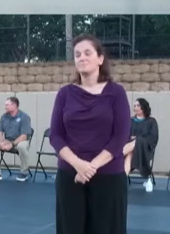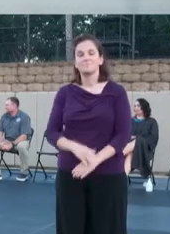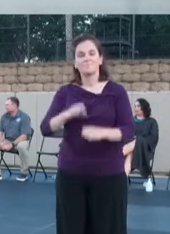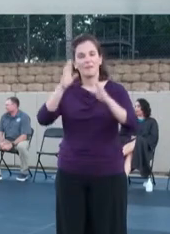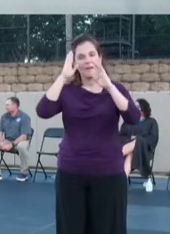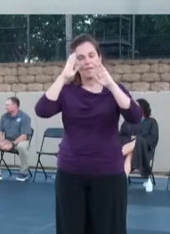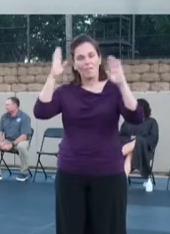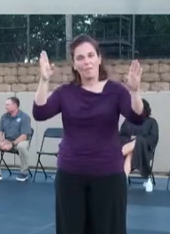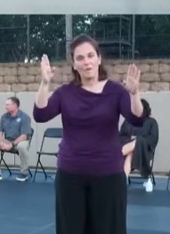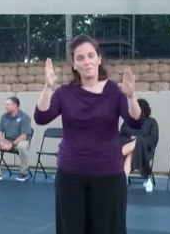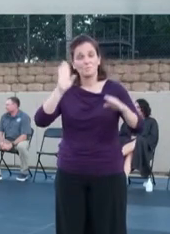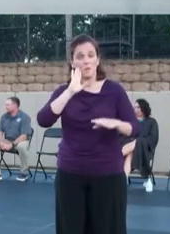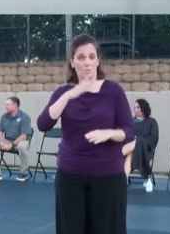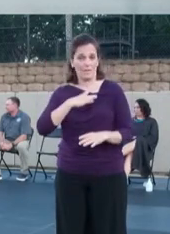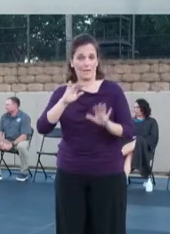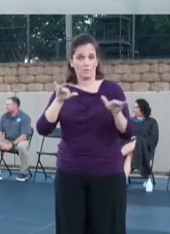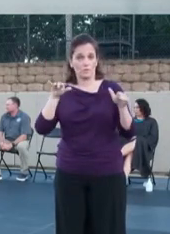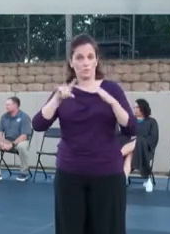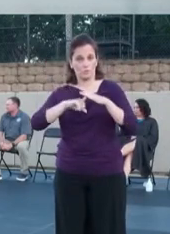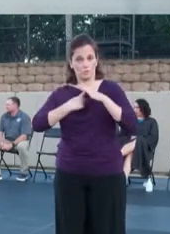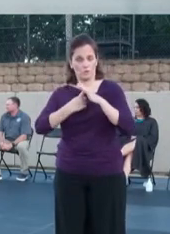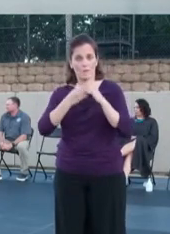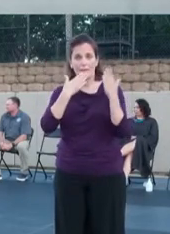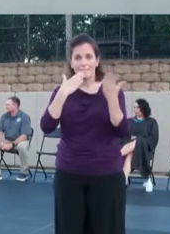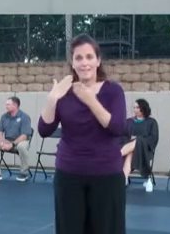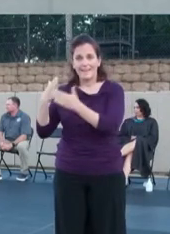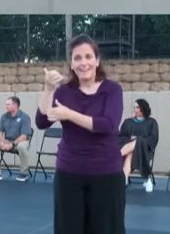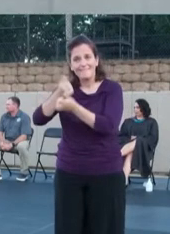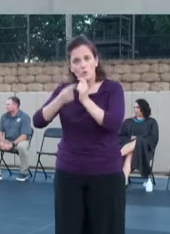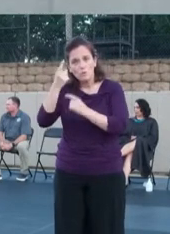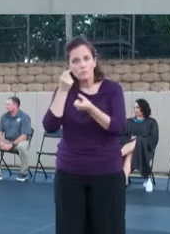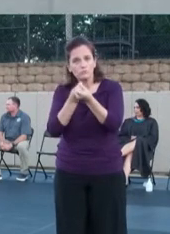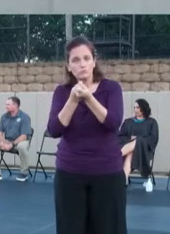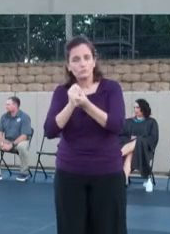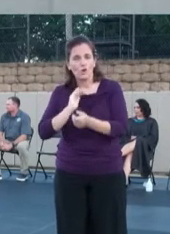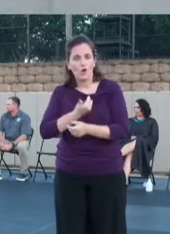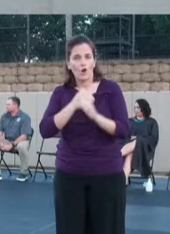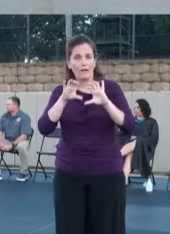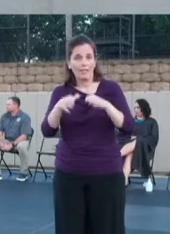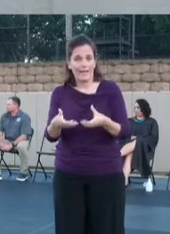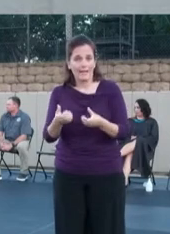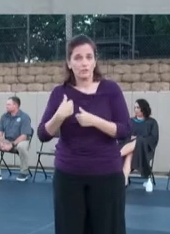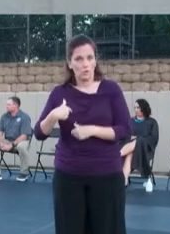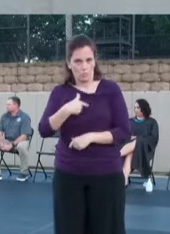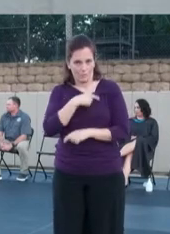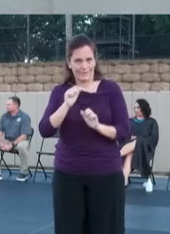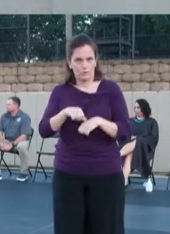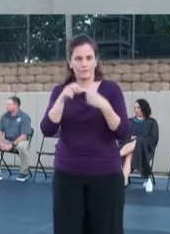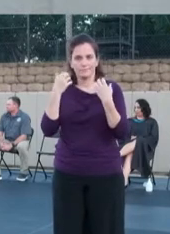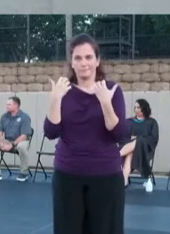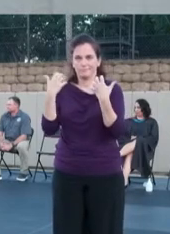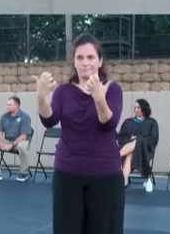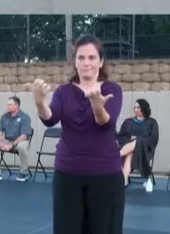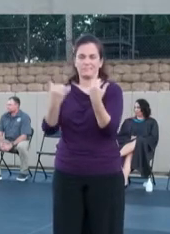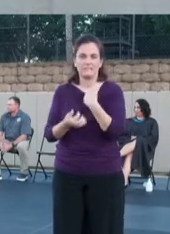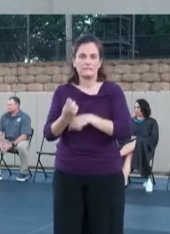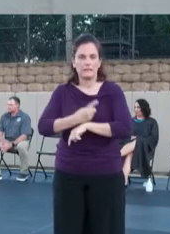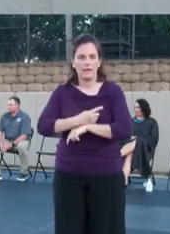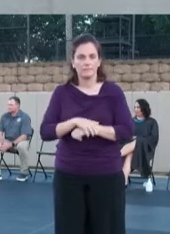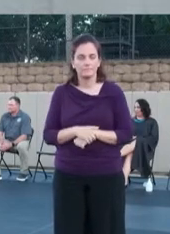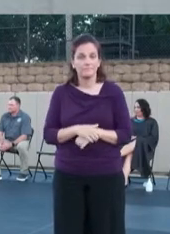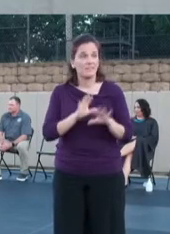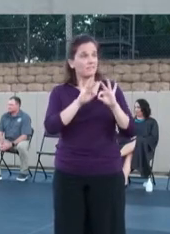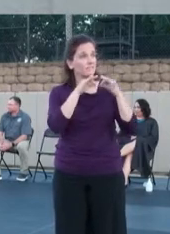Hello. I would like to start off by thanking everyone that has supported our class so that we could all be sitting here today.